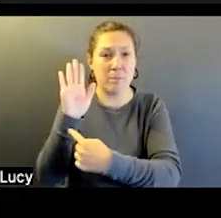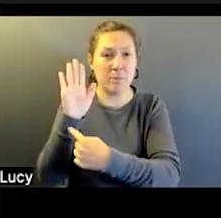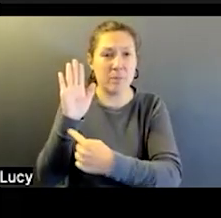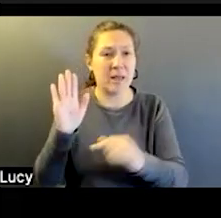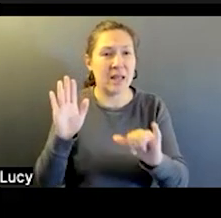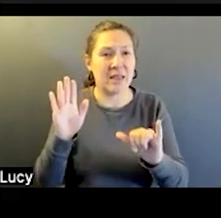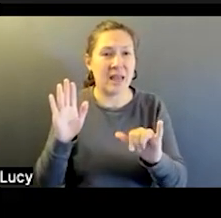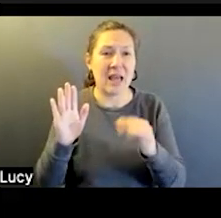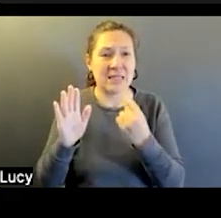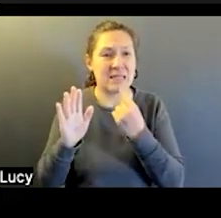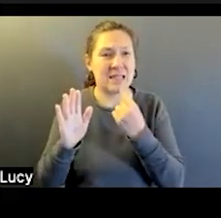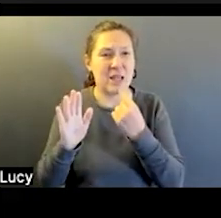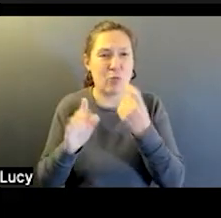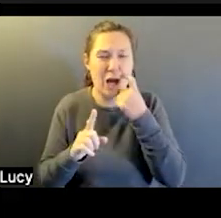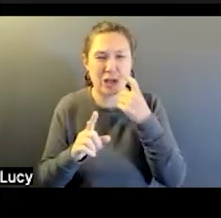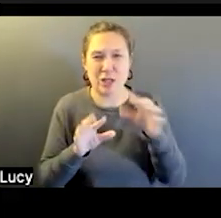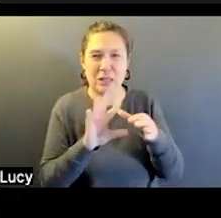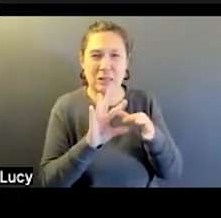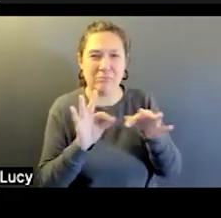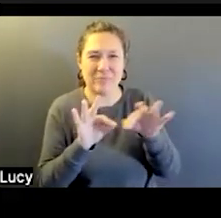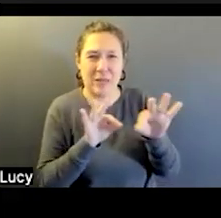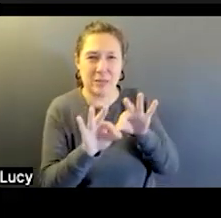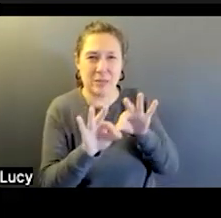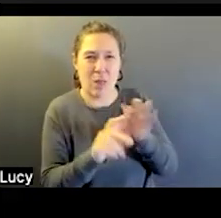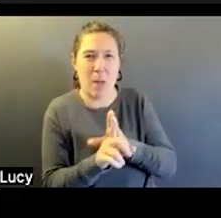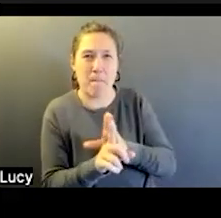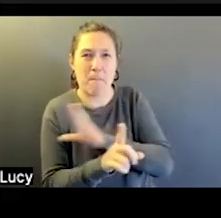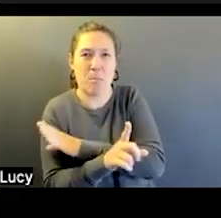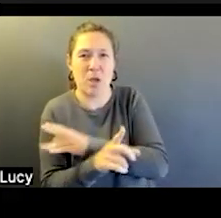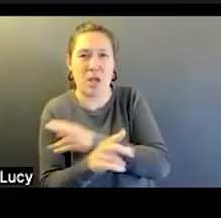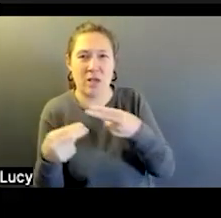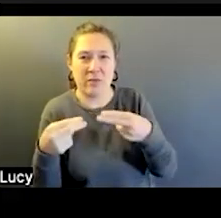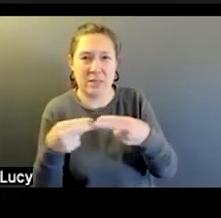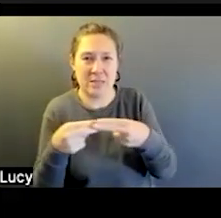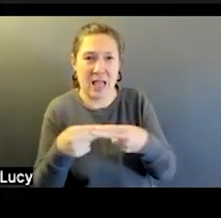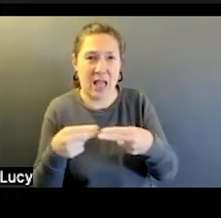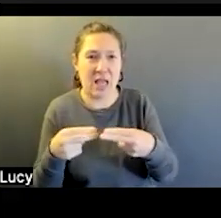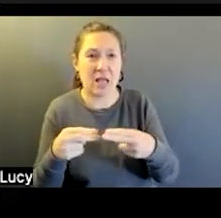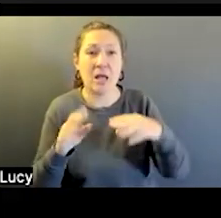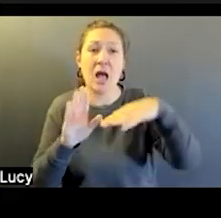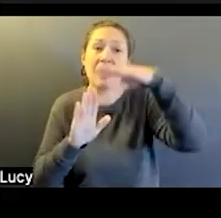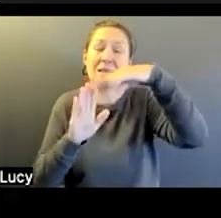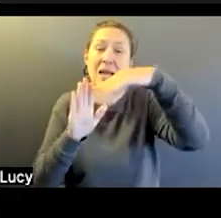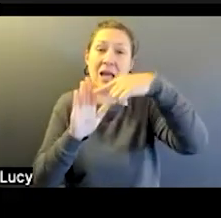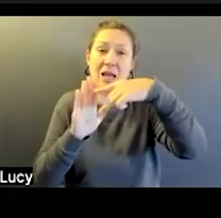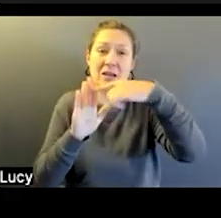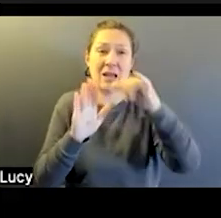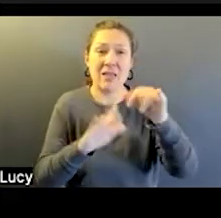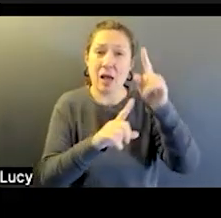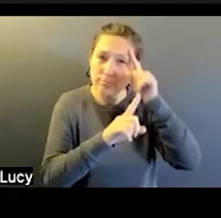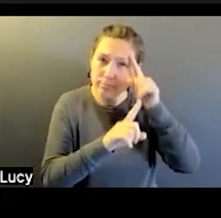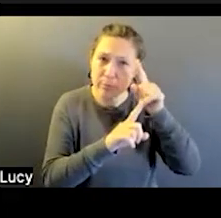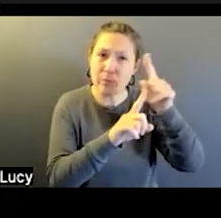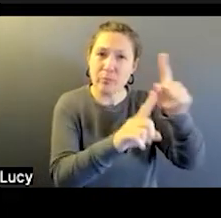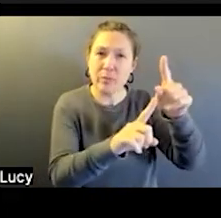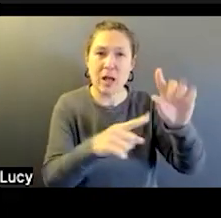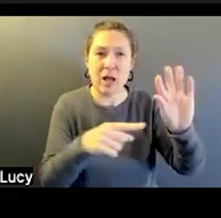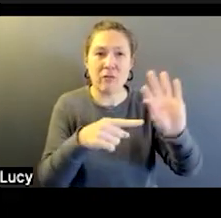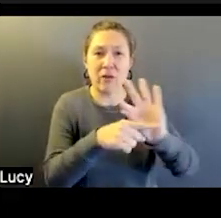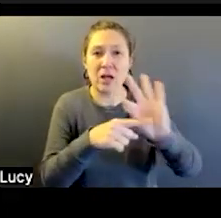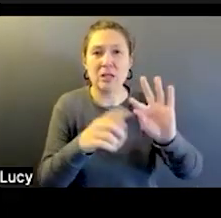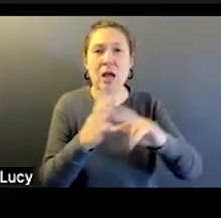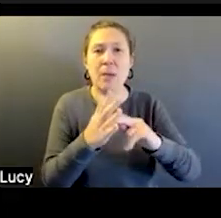told you in the previous slide. The top is the objective function. We want to minimize the people